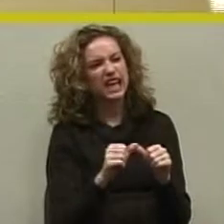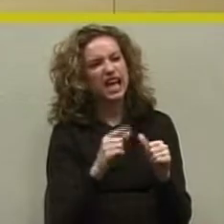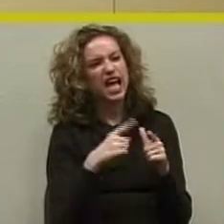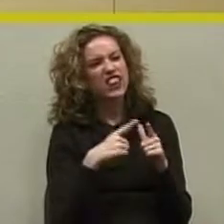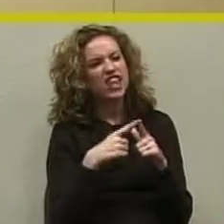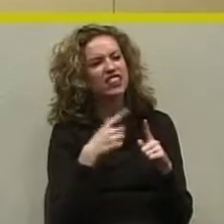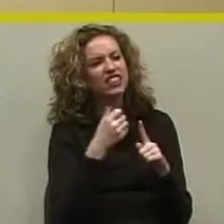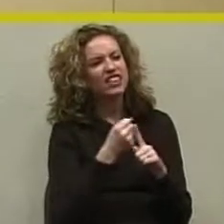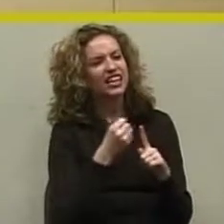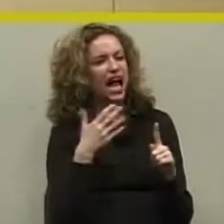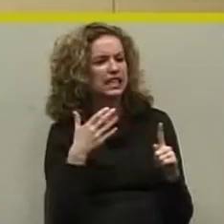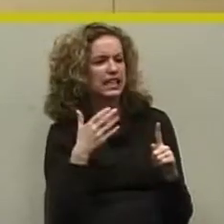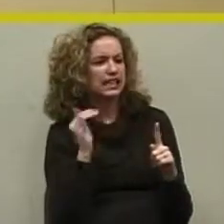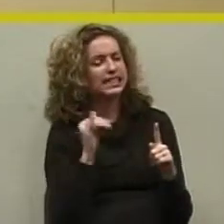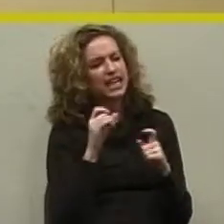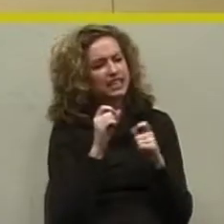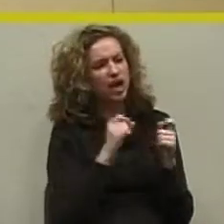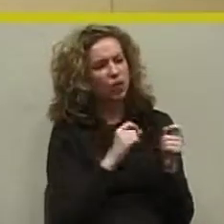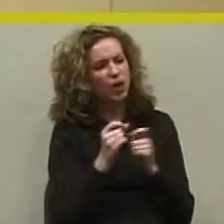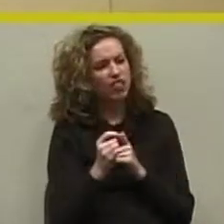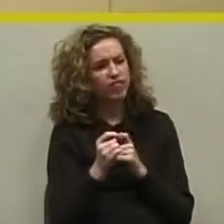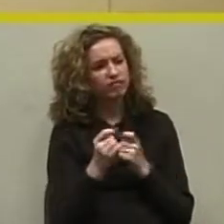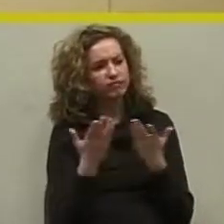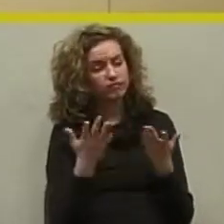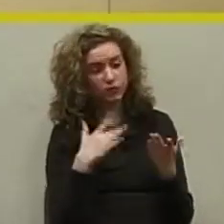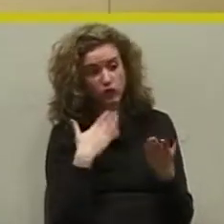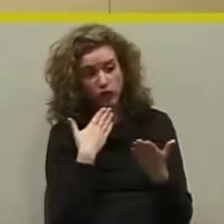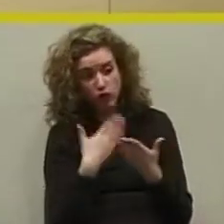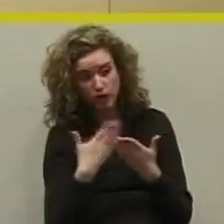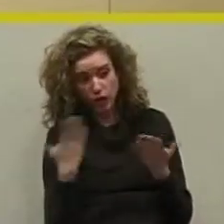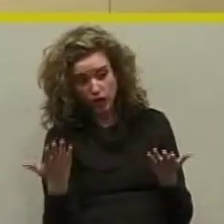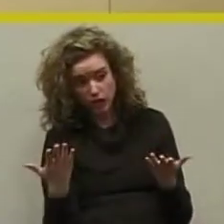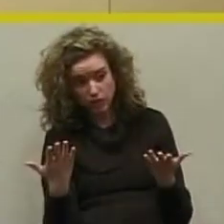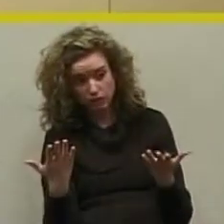context dealt with? We feel good about the context here?